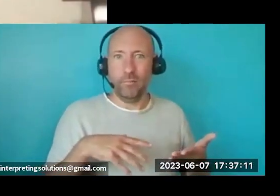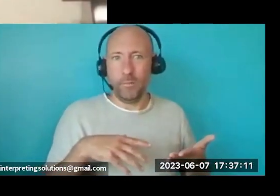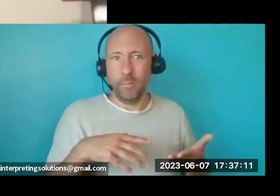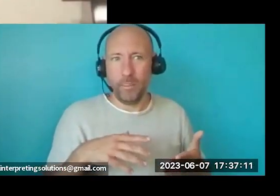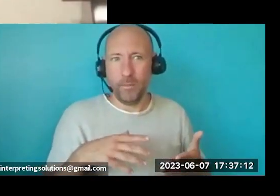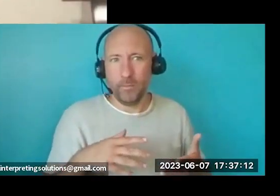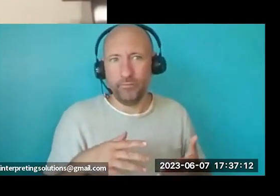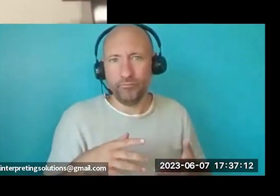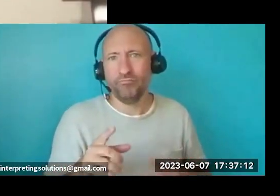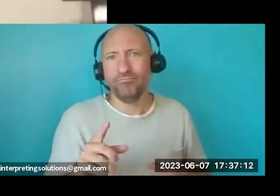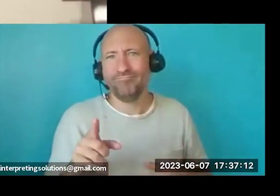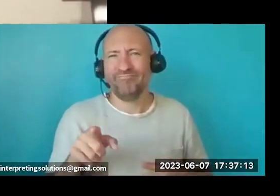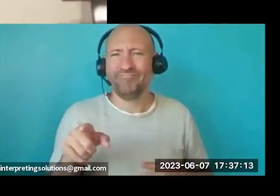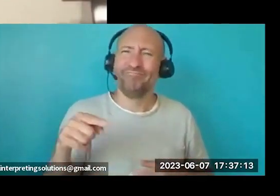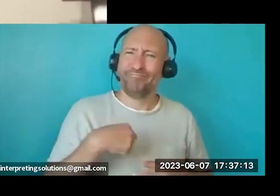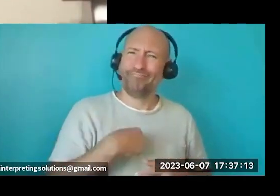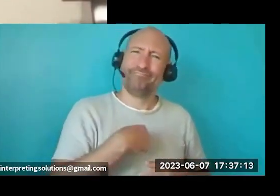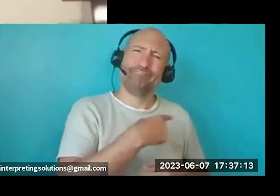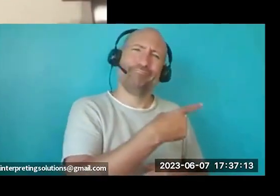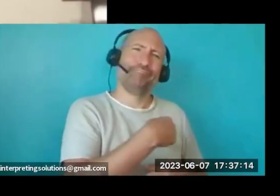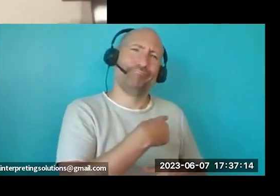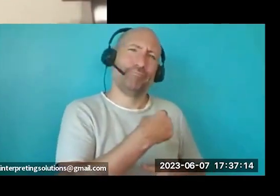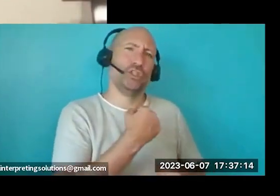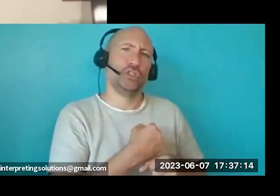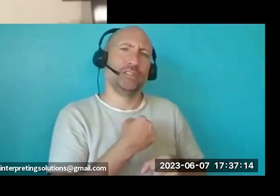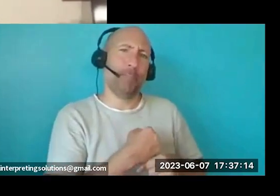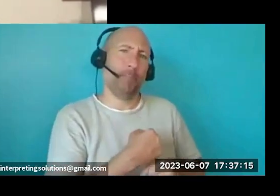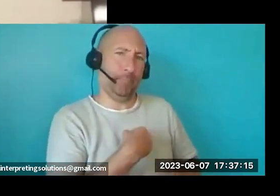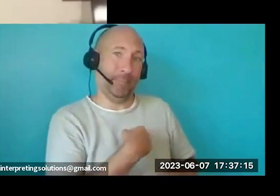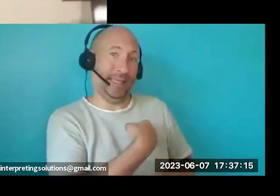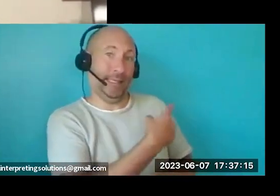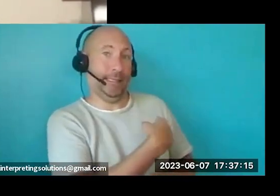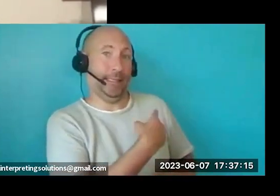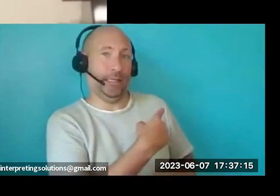Generally, what Giuseppe and I do is